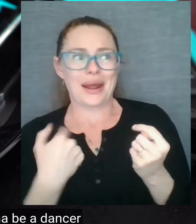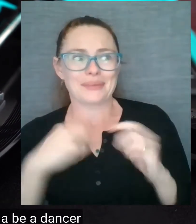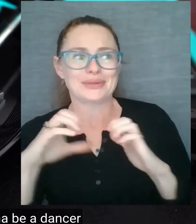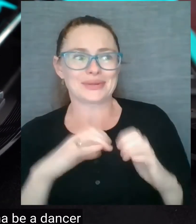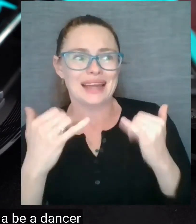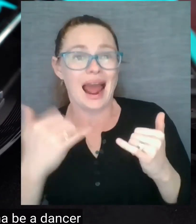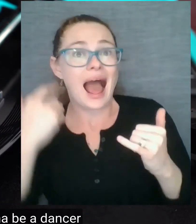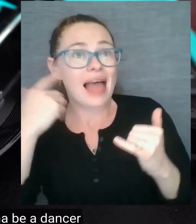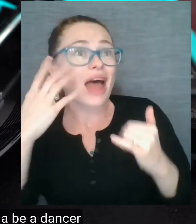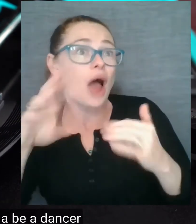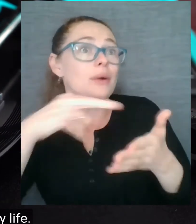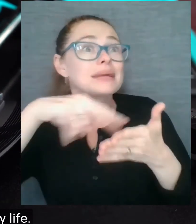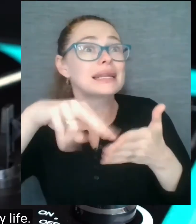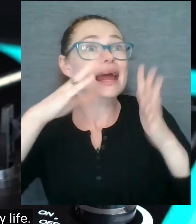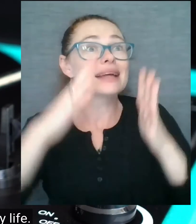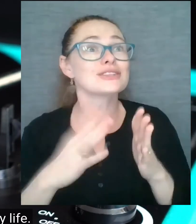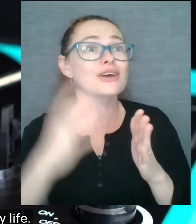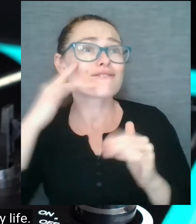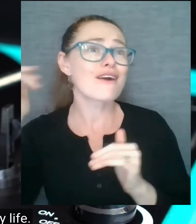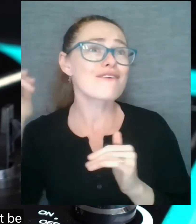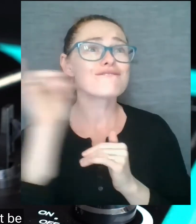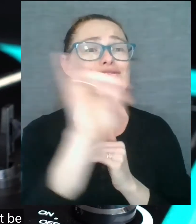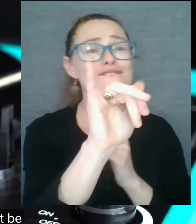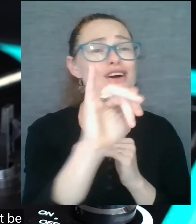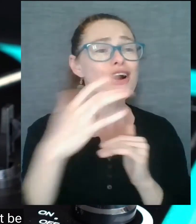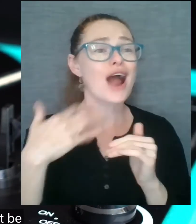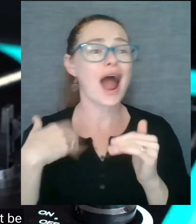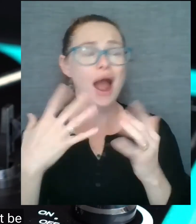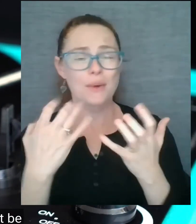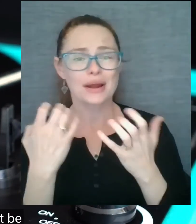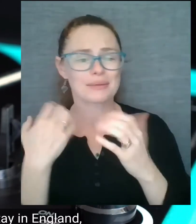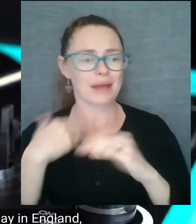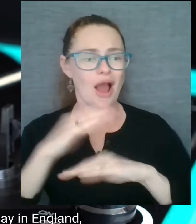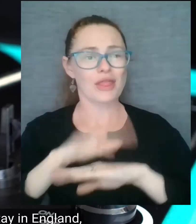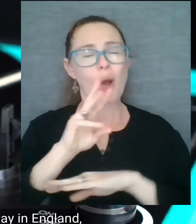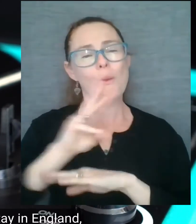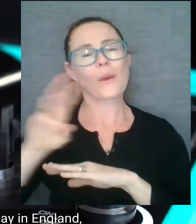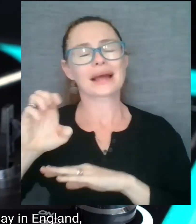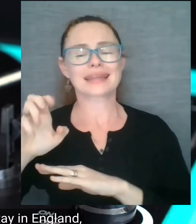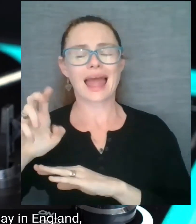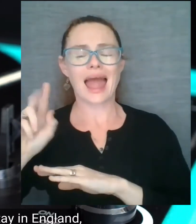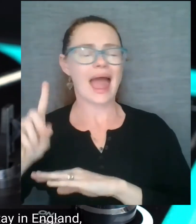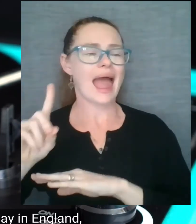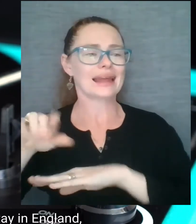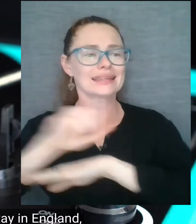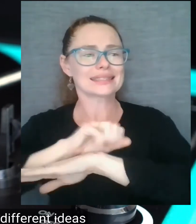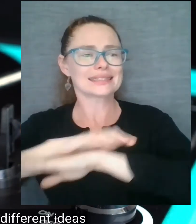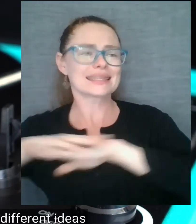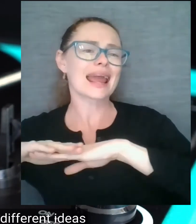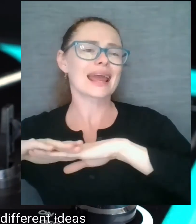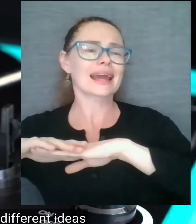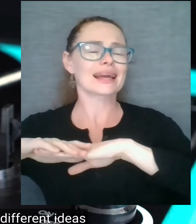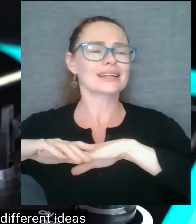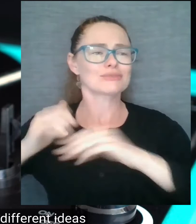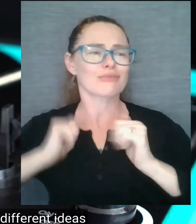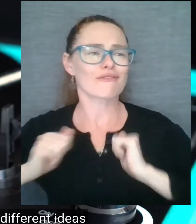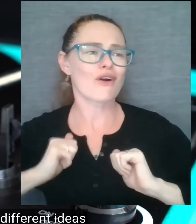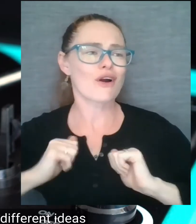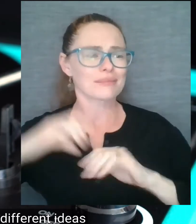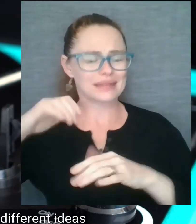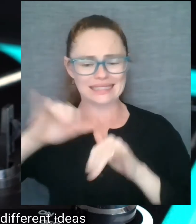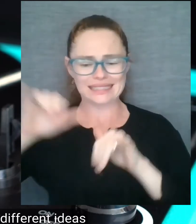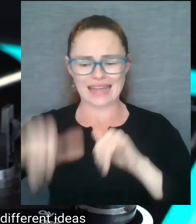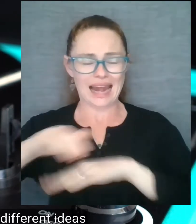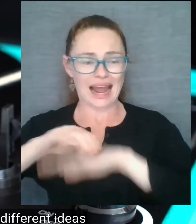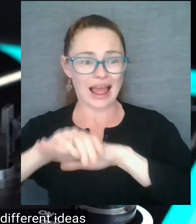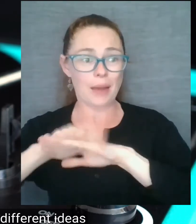thought that I was going to be a dancer for the rest of my life. I wanted to just be on the West End stage, stay in England, but the universe had